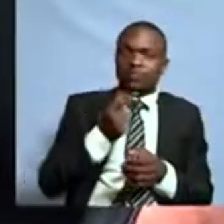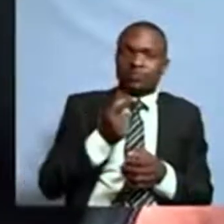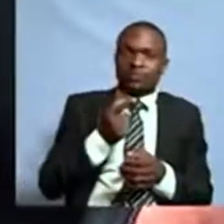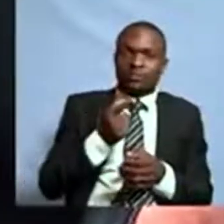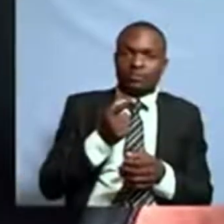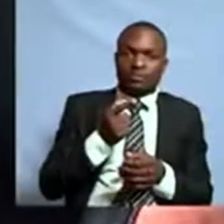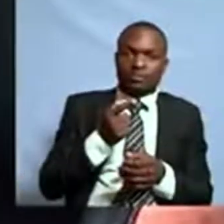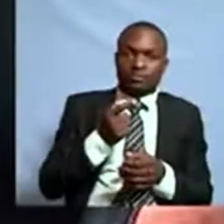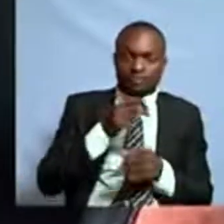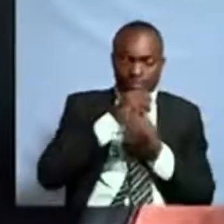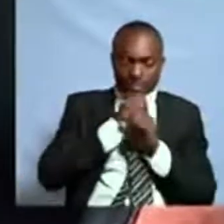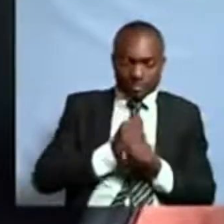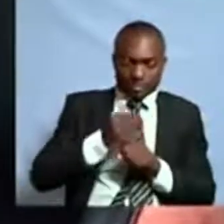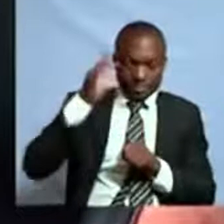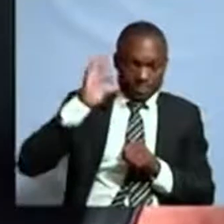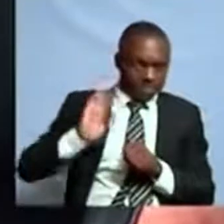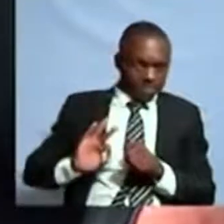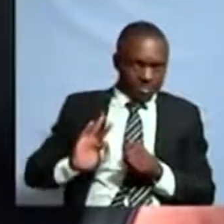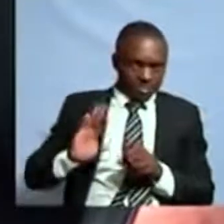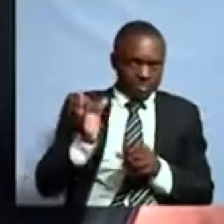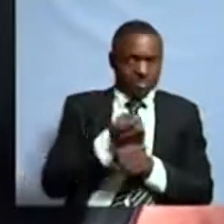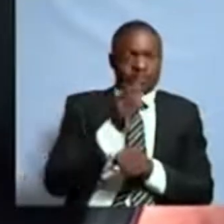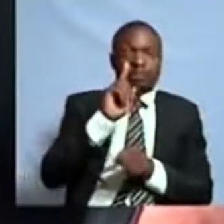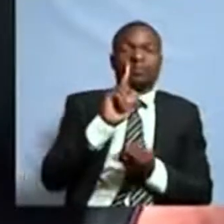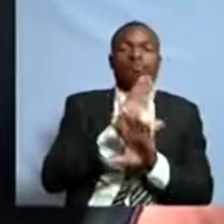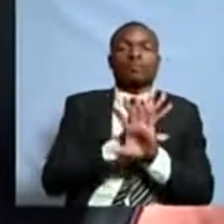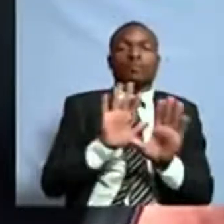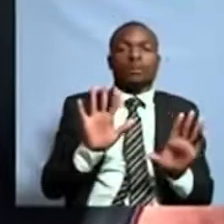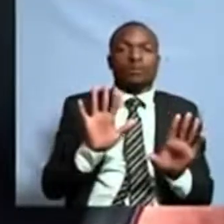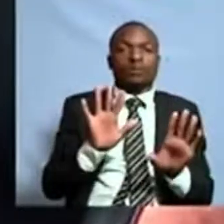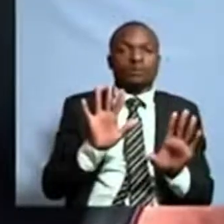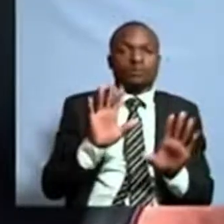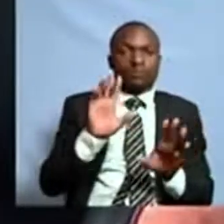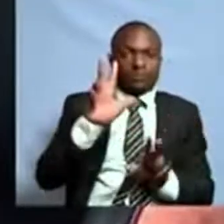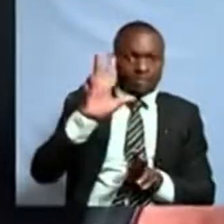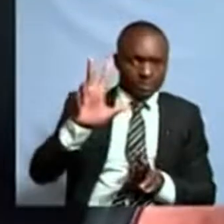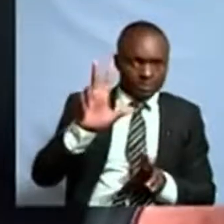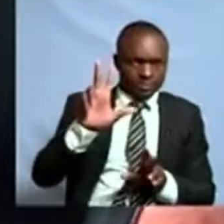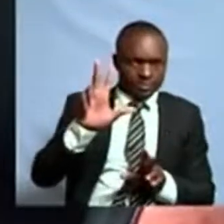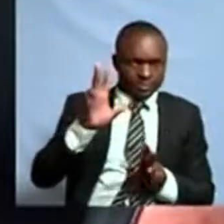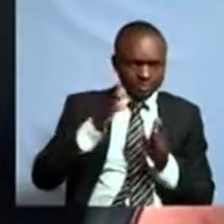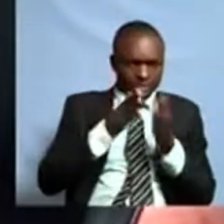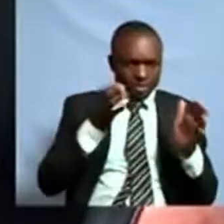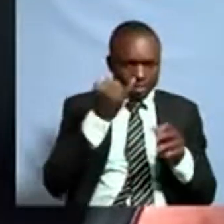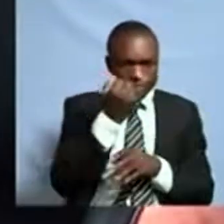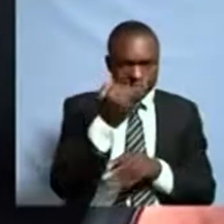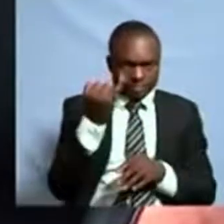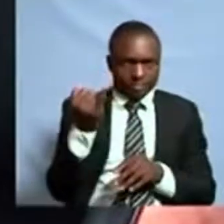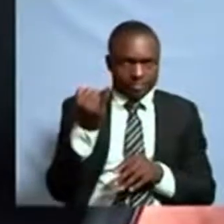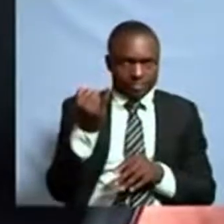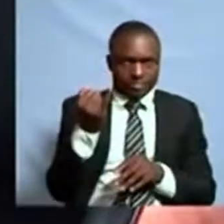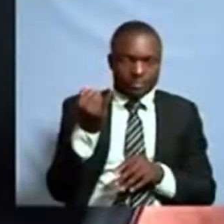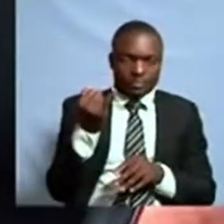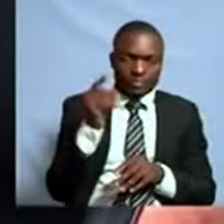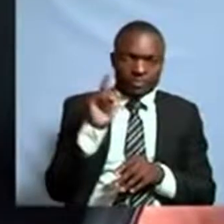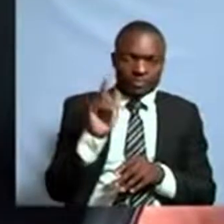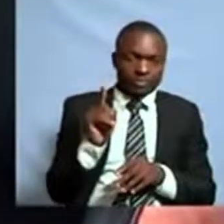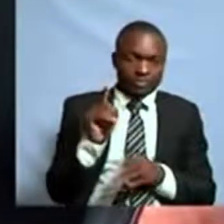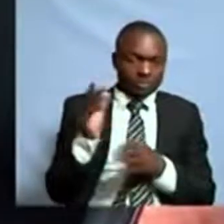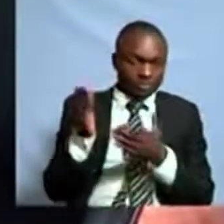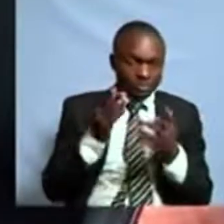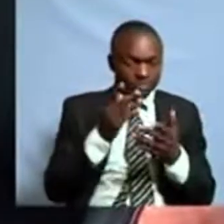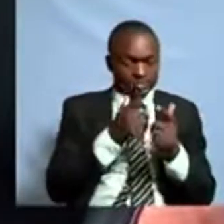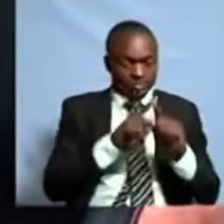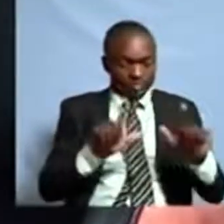age benefit. That's, you only get it once. Subsection 3, where there are the big issues, I think it's really just tweaking the language to